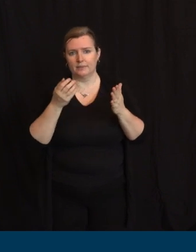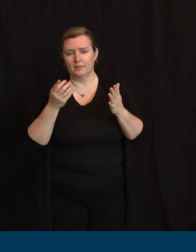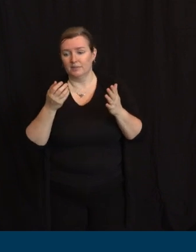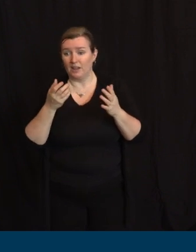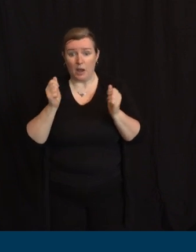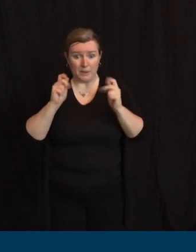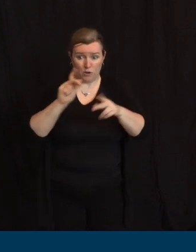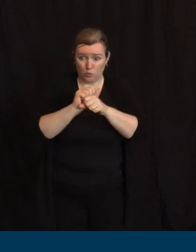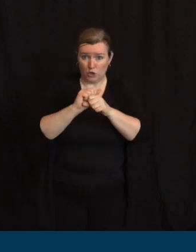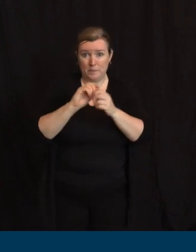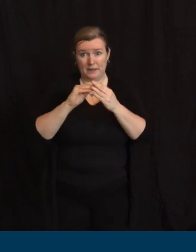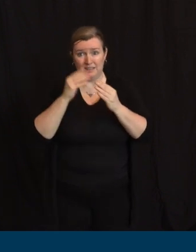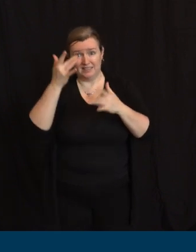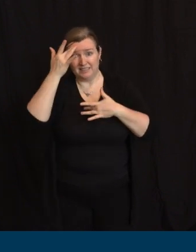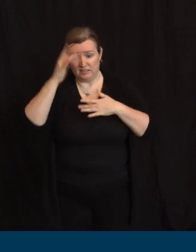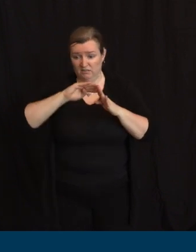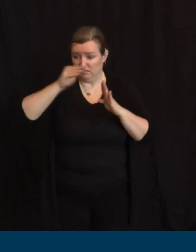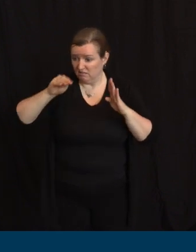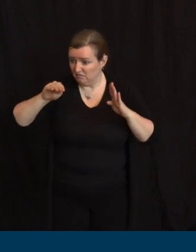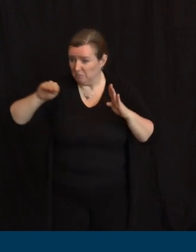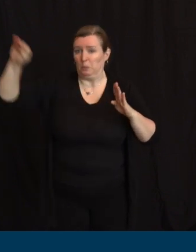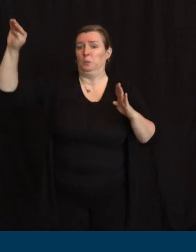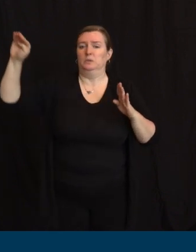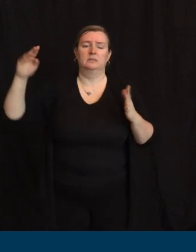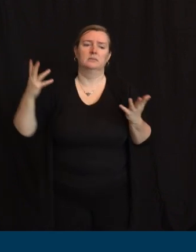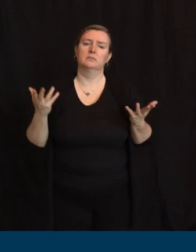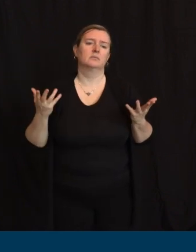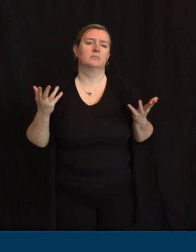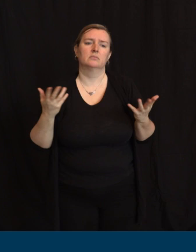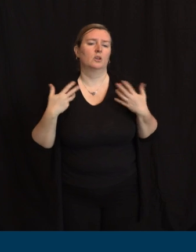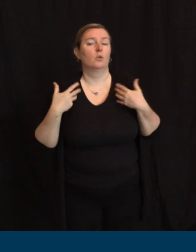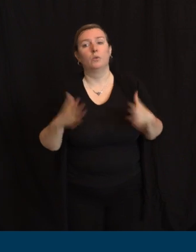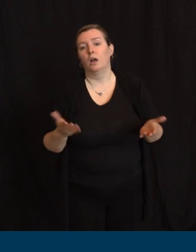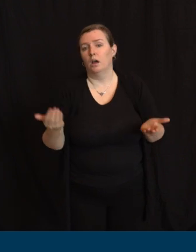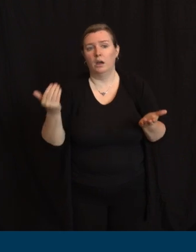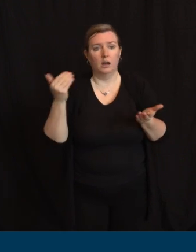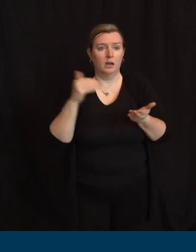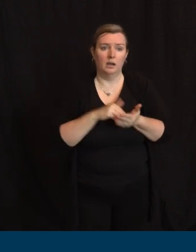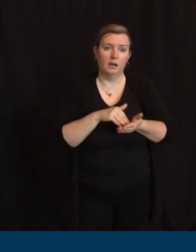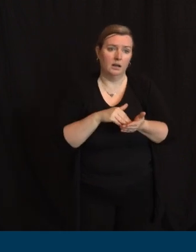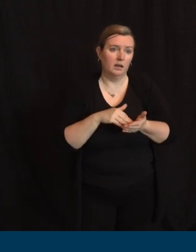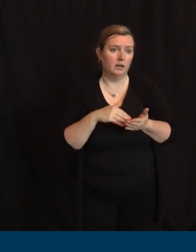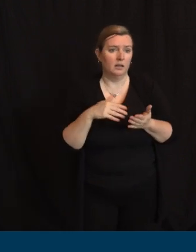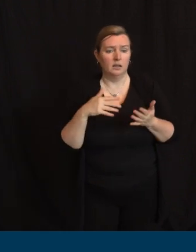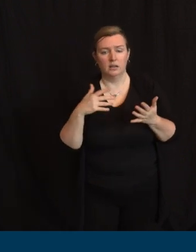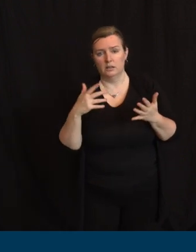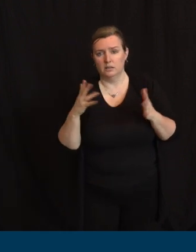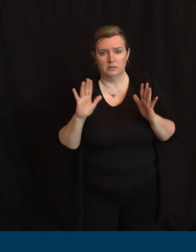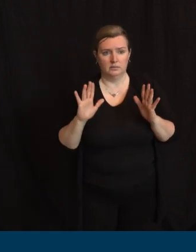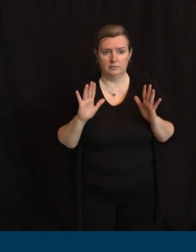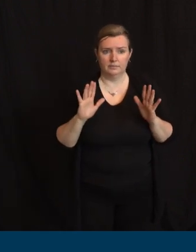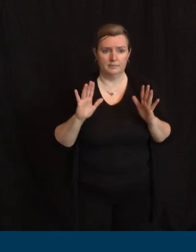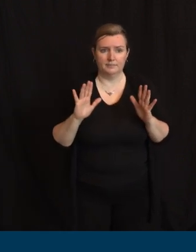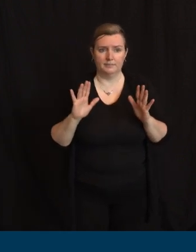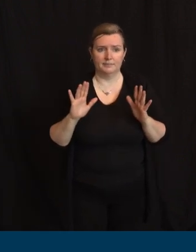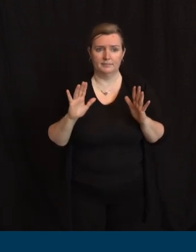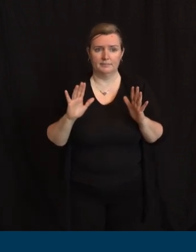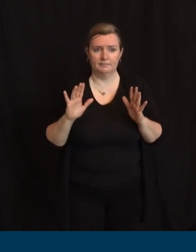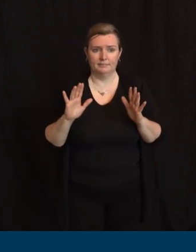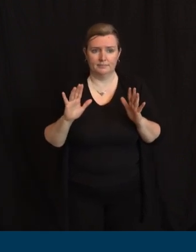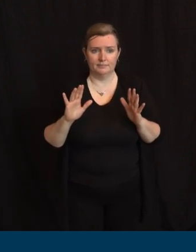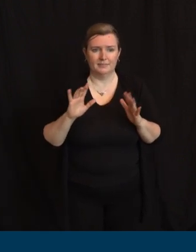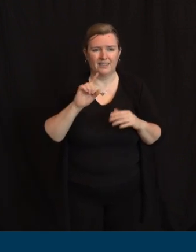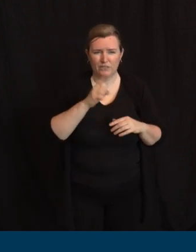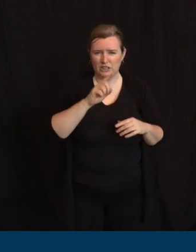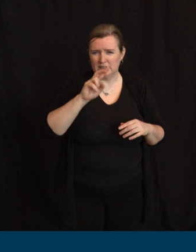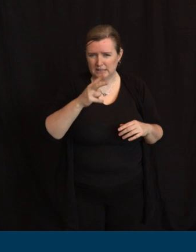go through again. So that, I think, is the order of events. And maybe, again, I'm way above my pay grade now. Then once you're back